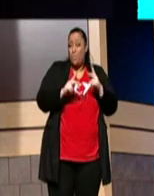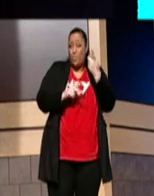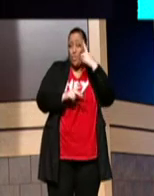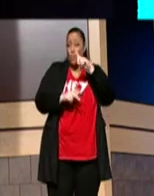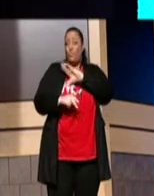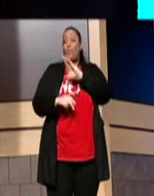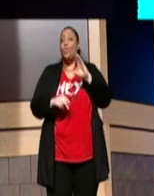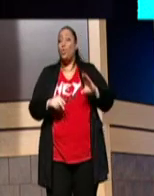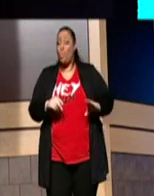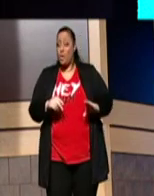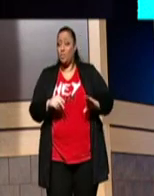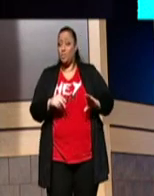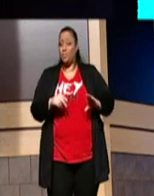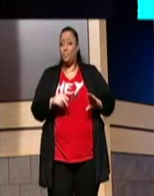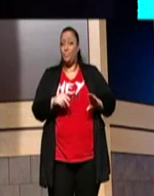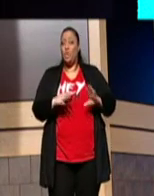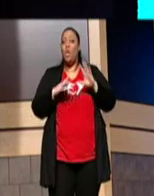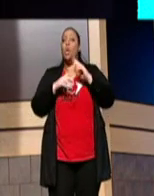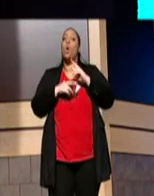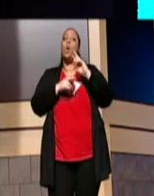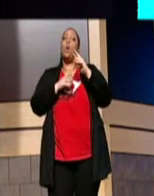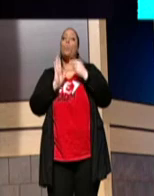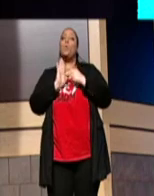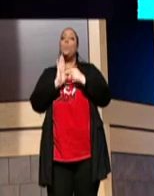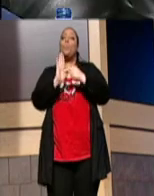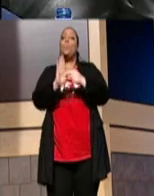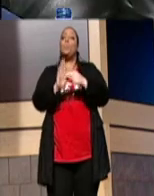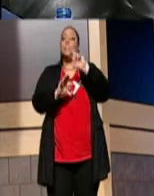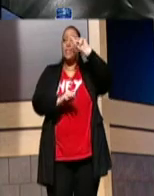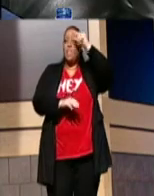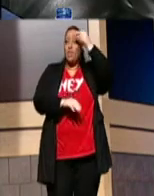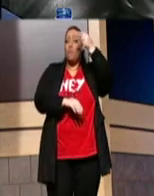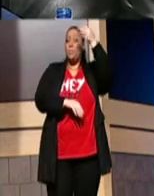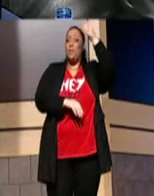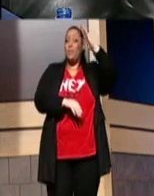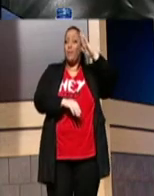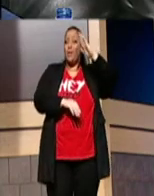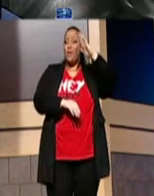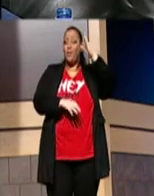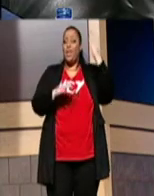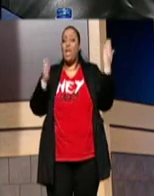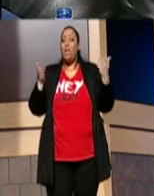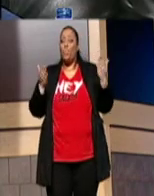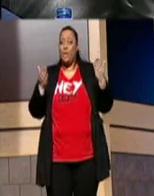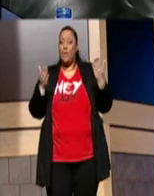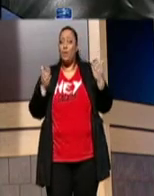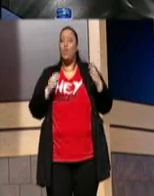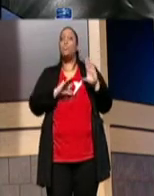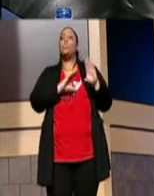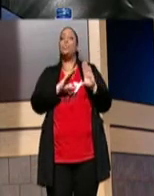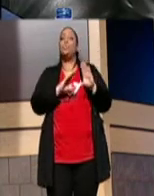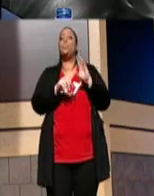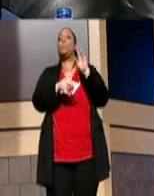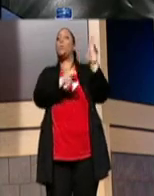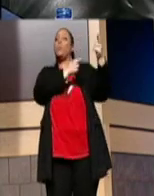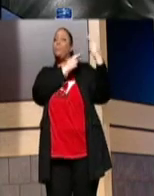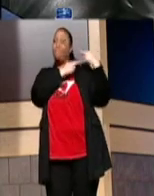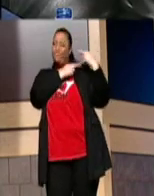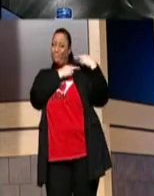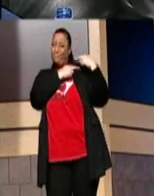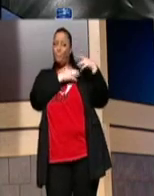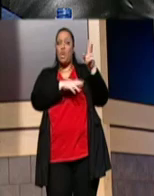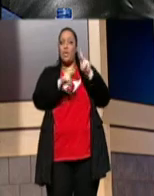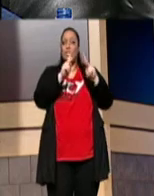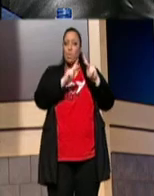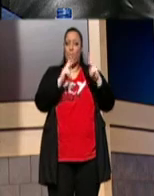That's right. This is what we're here. We represent the government of God, and we're here to take care of diplomatic business. Right. Yeah. Now, as people